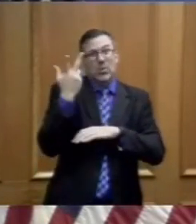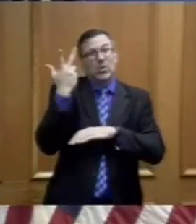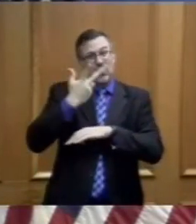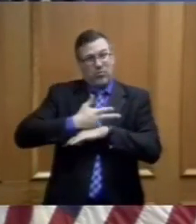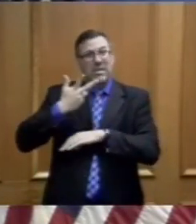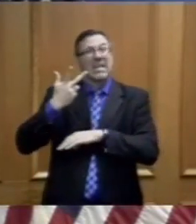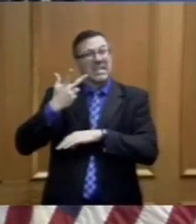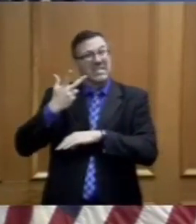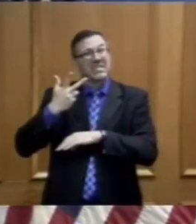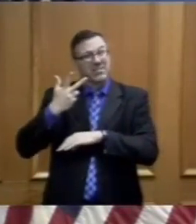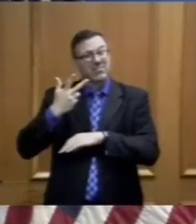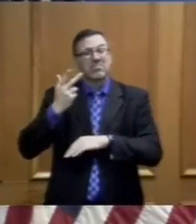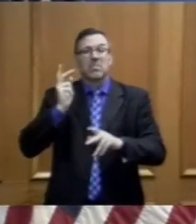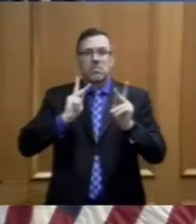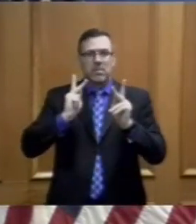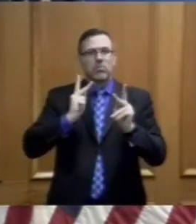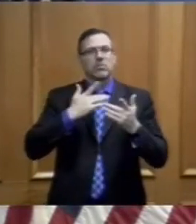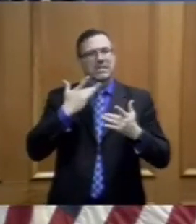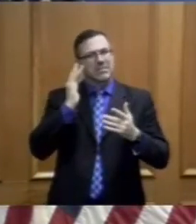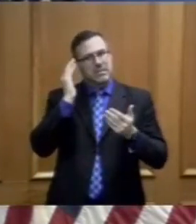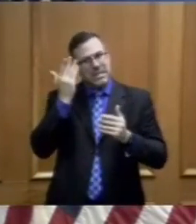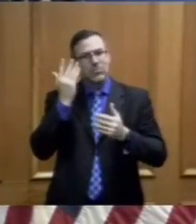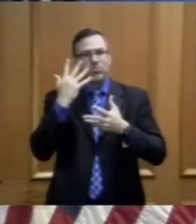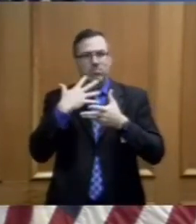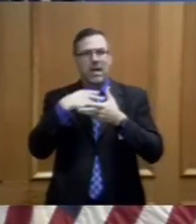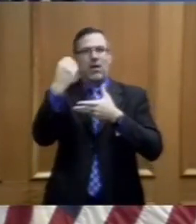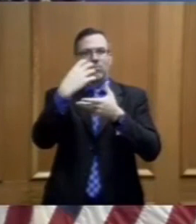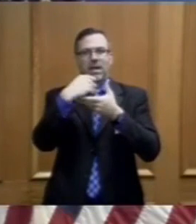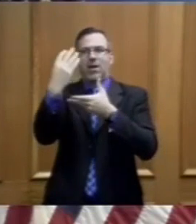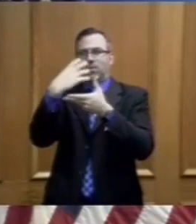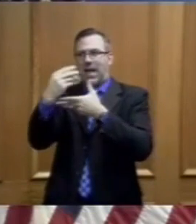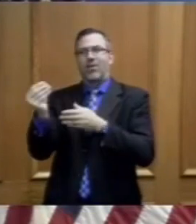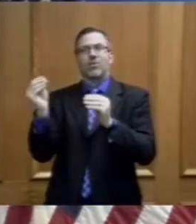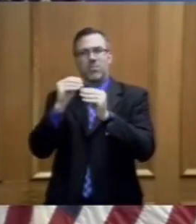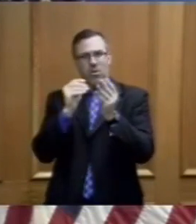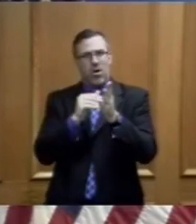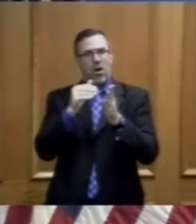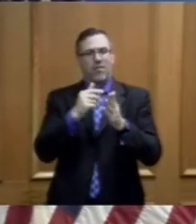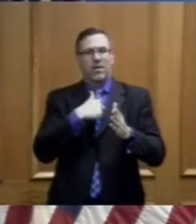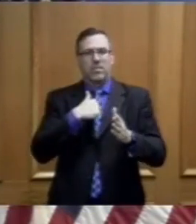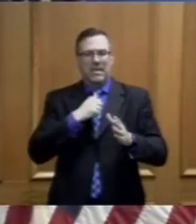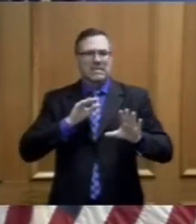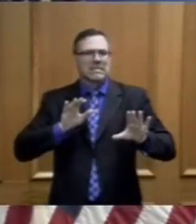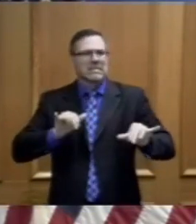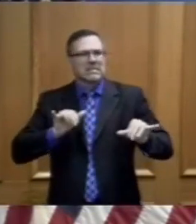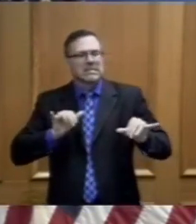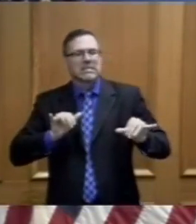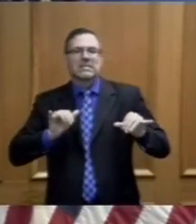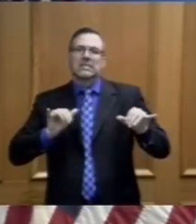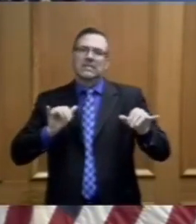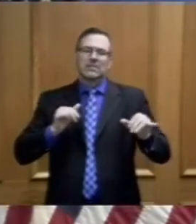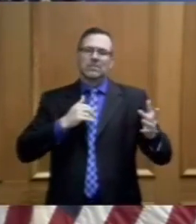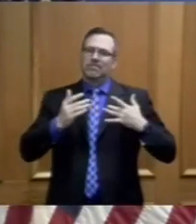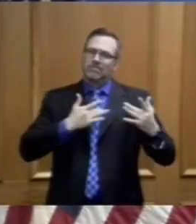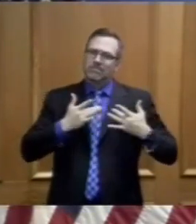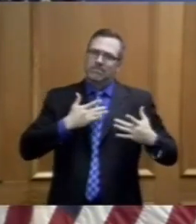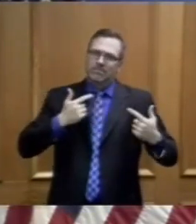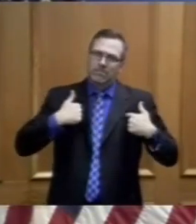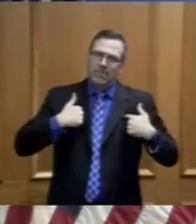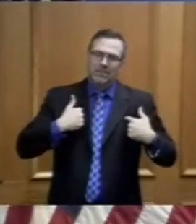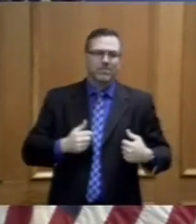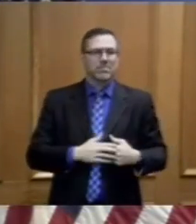changed the movement of Tennesseans, and that was very worrisome, and it was also